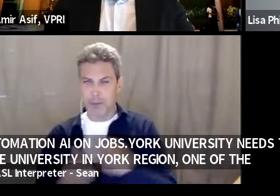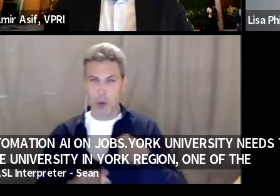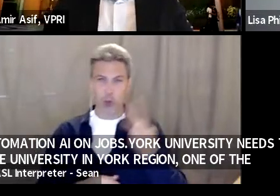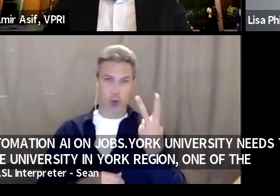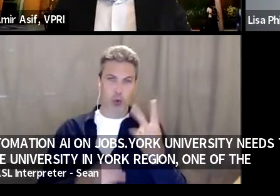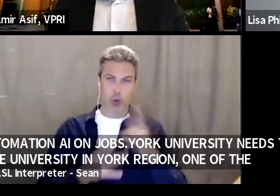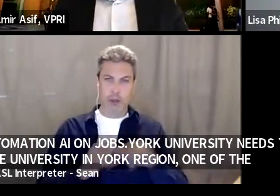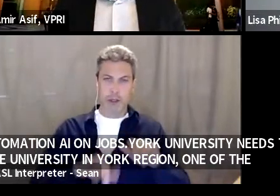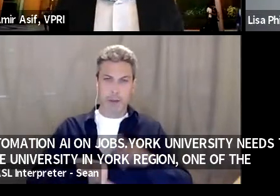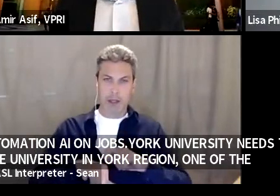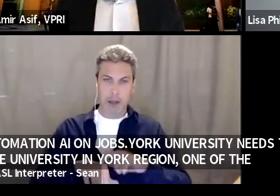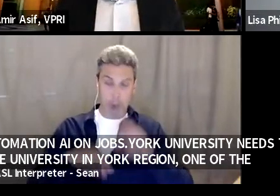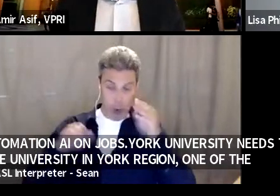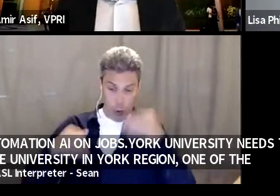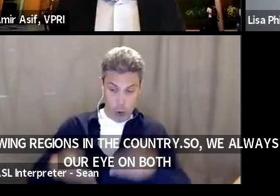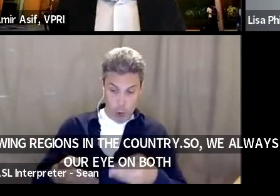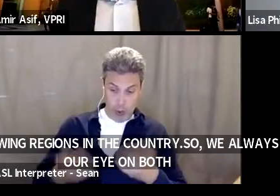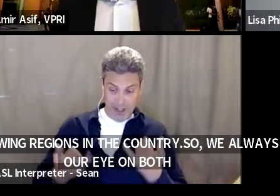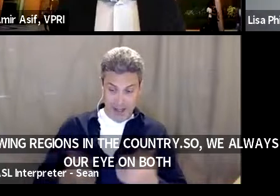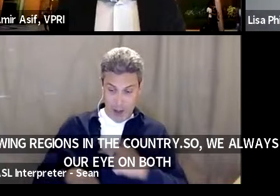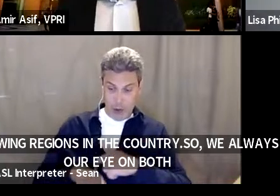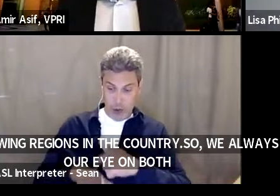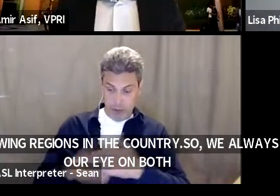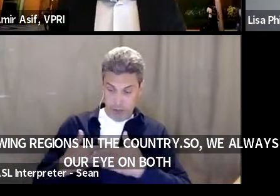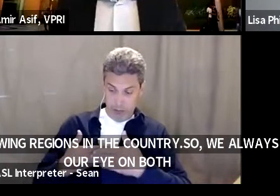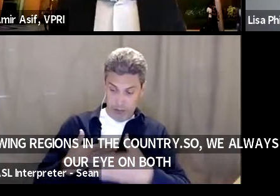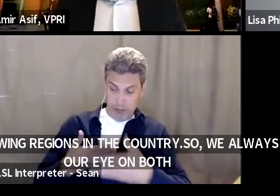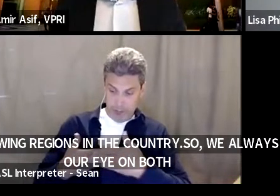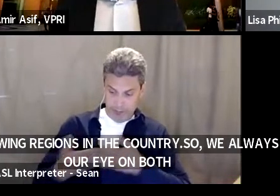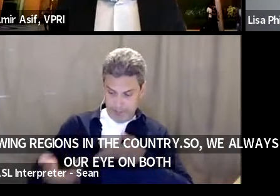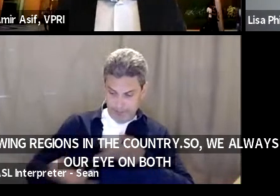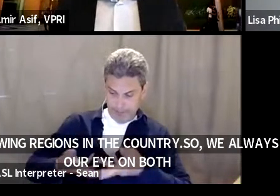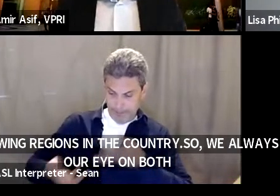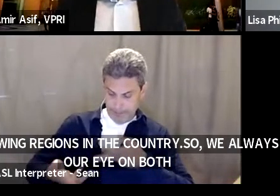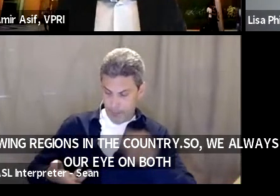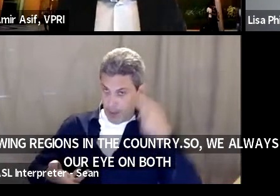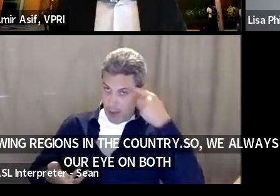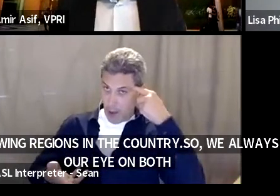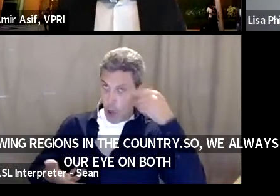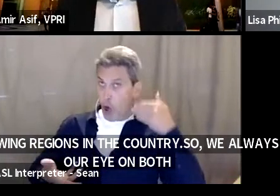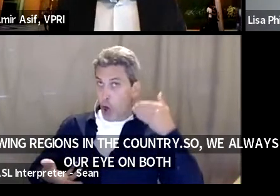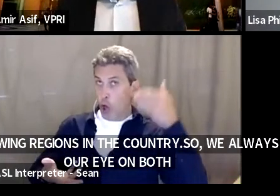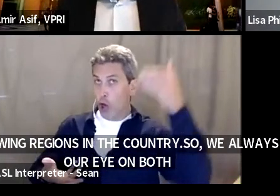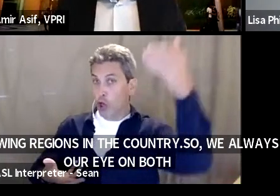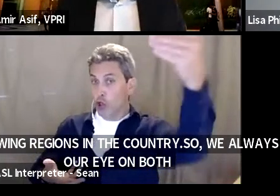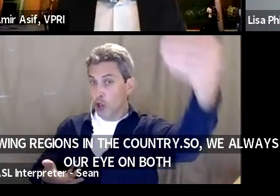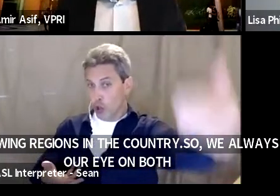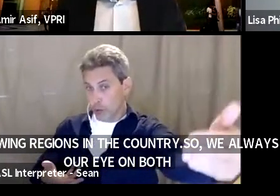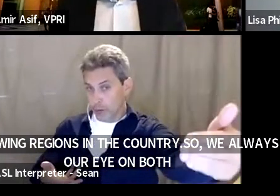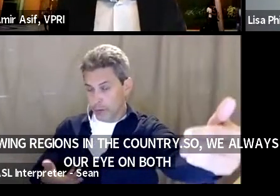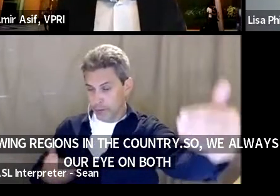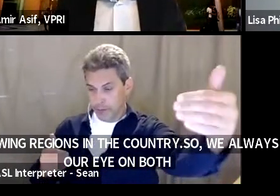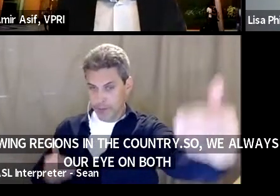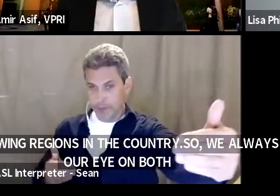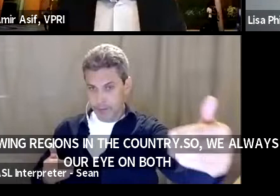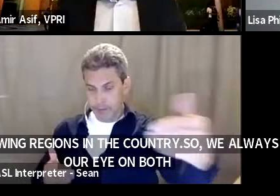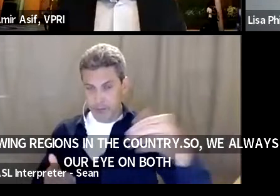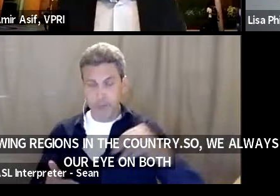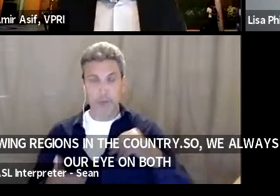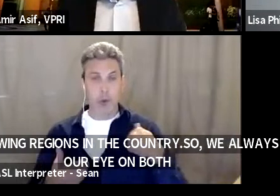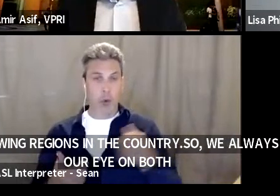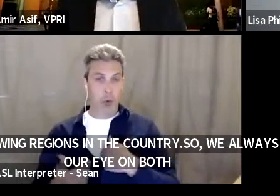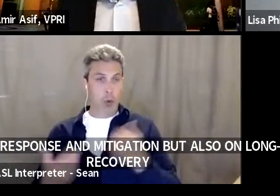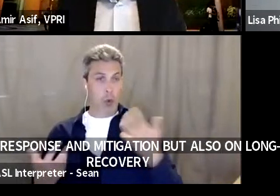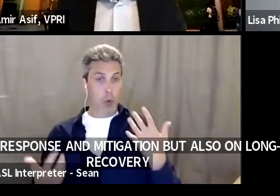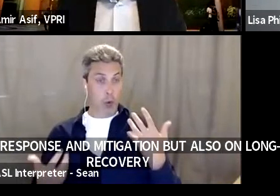response and mitigation, but also on long-term recovery, so that we can be one of those universities that